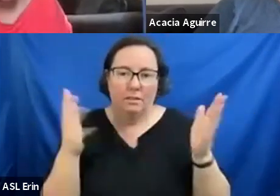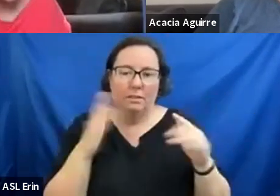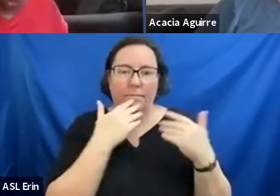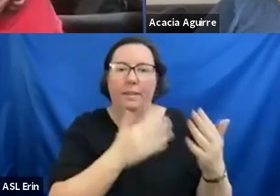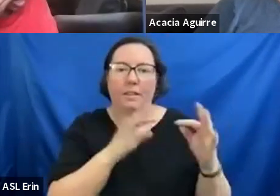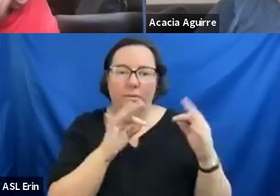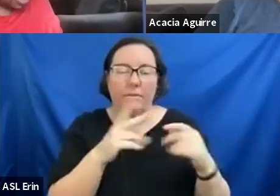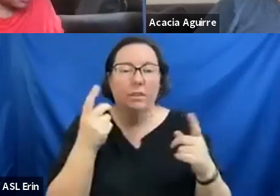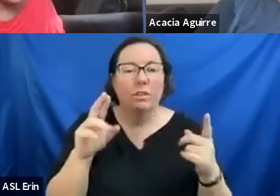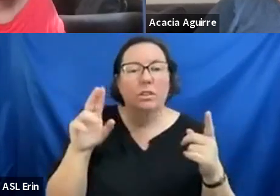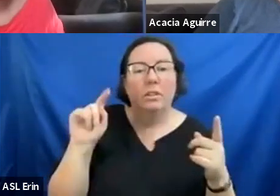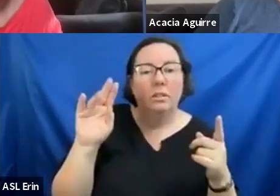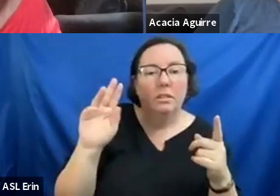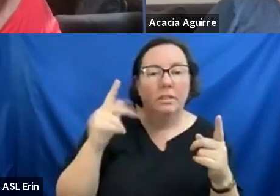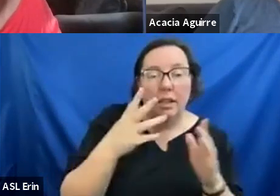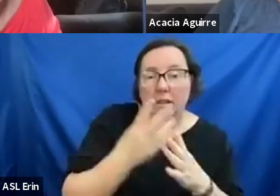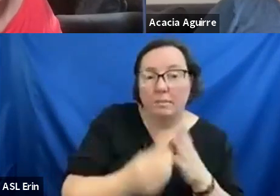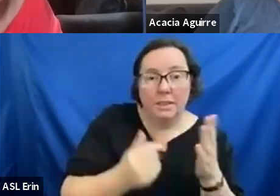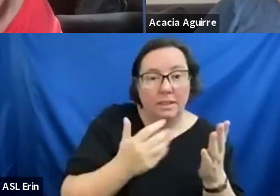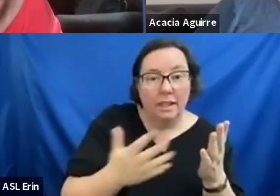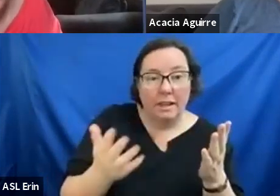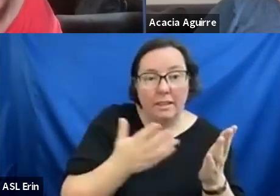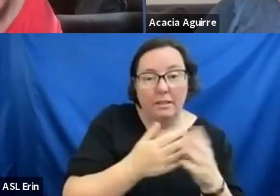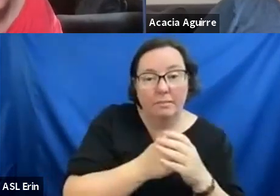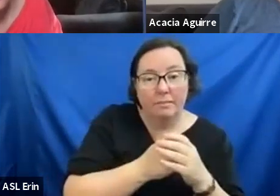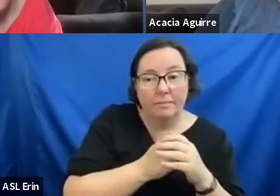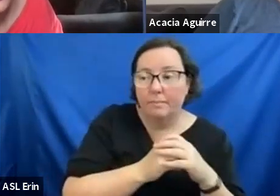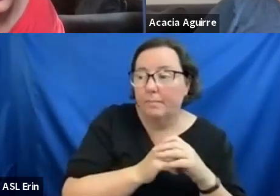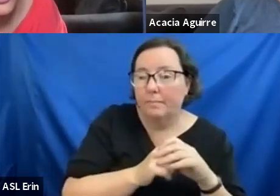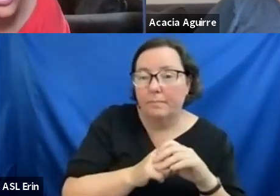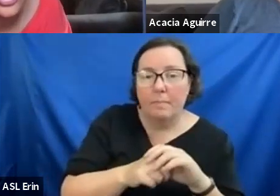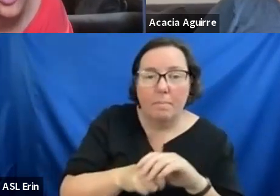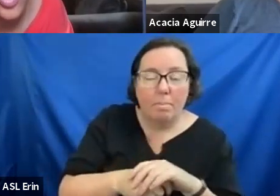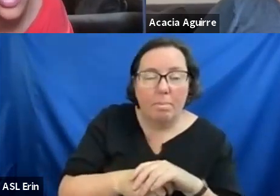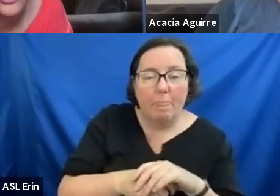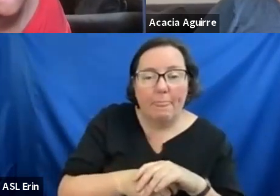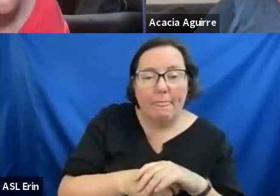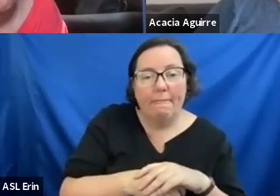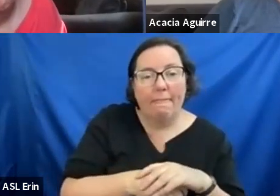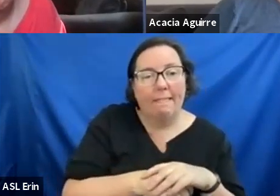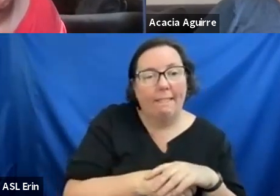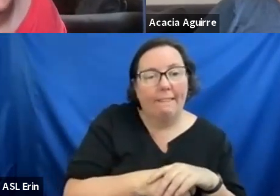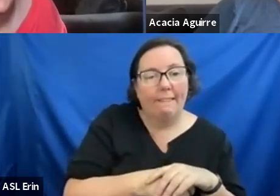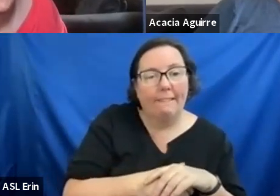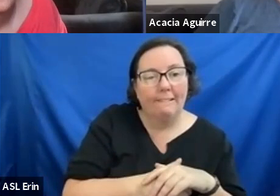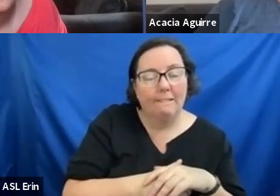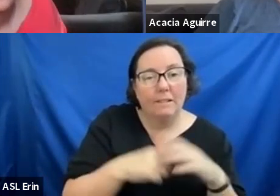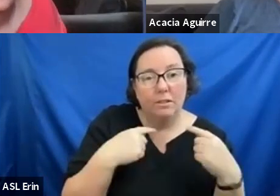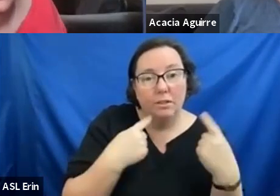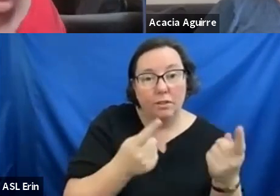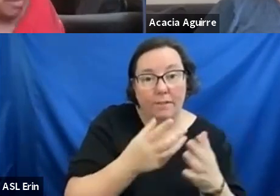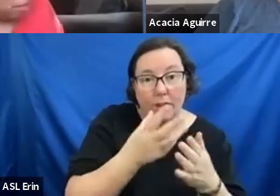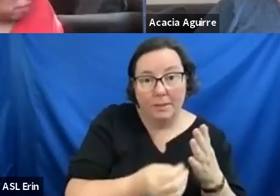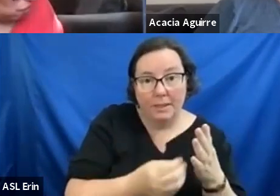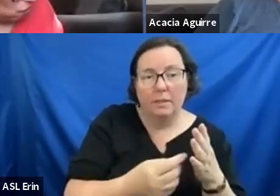you. Dr. Tung, anything missing at this point? And we can do additions in a moment. The